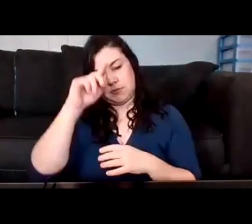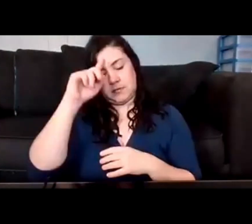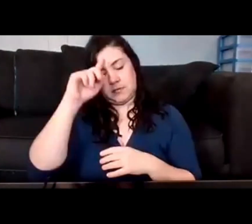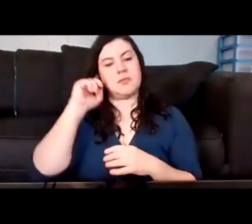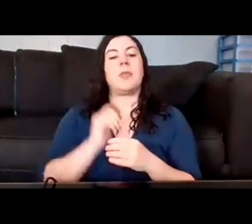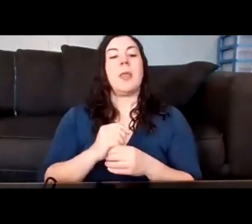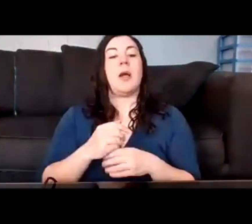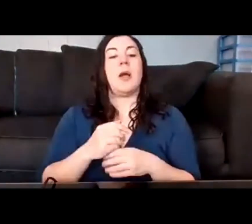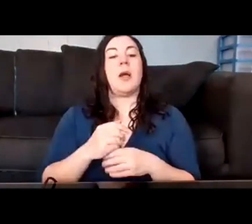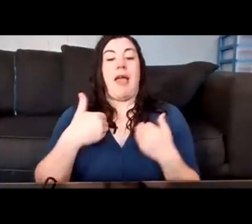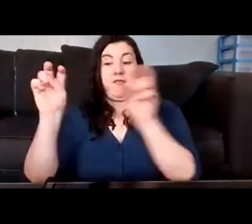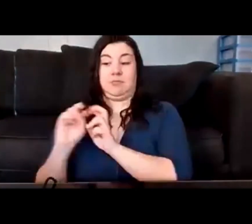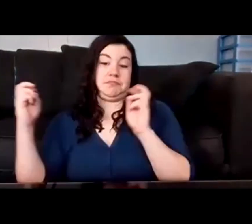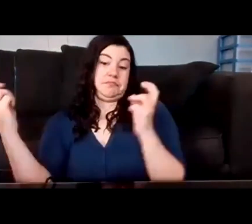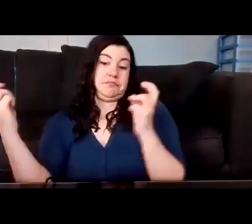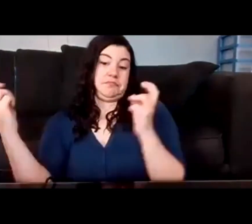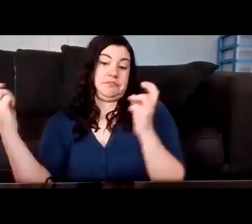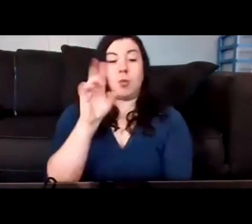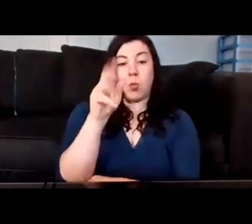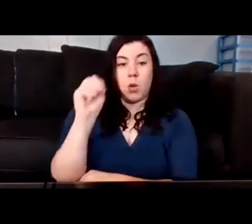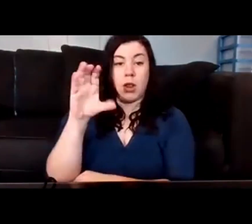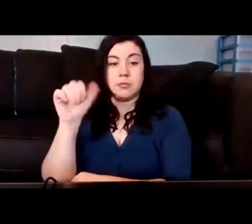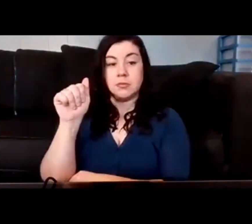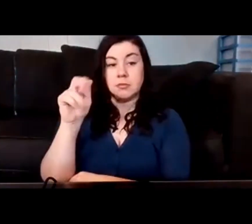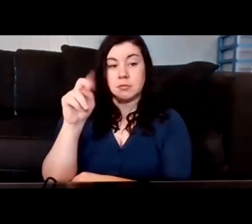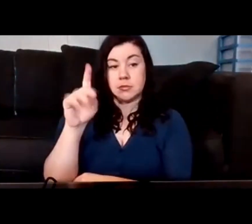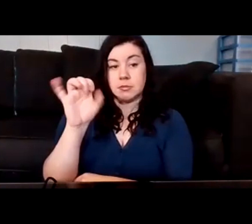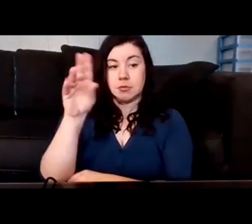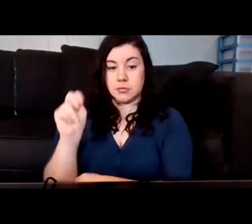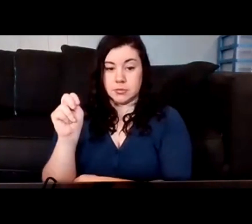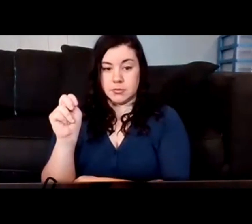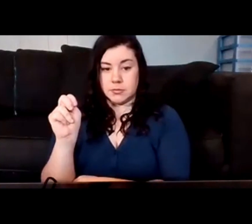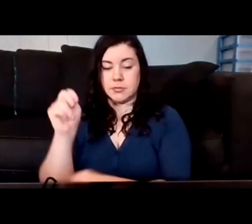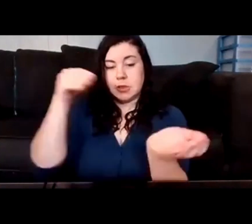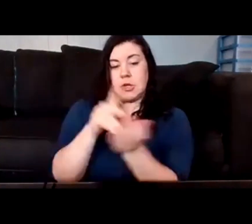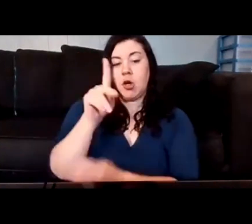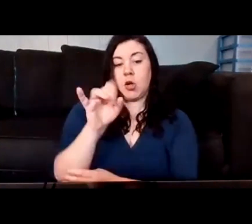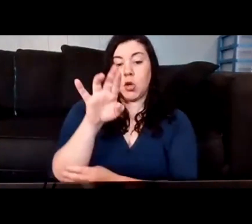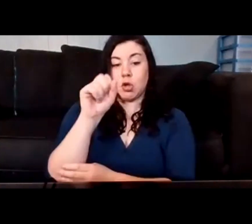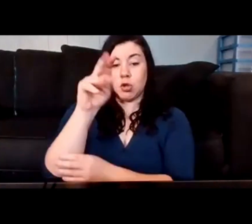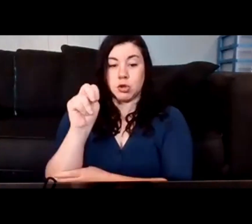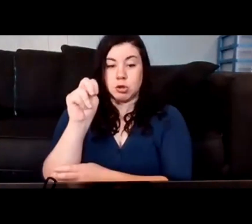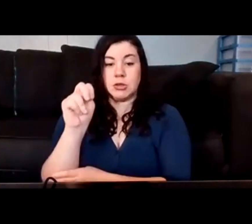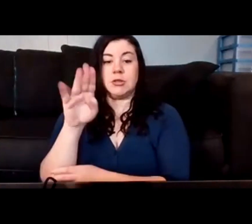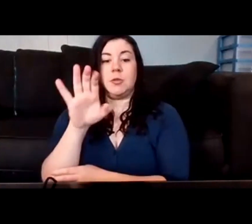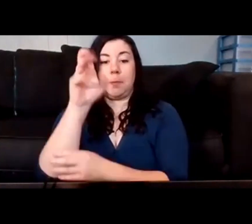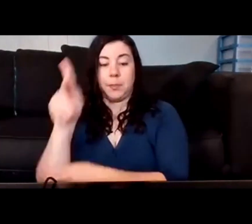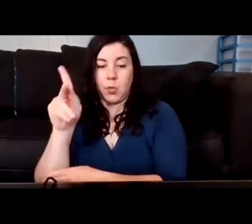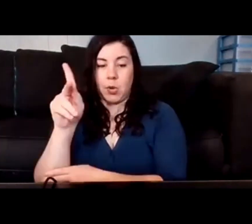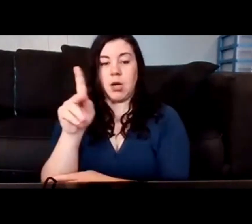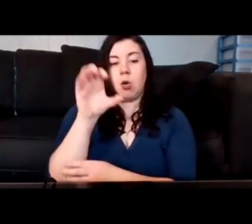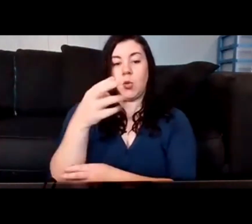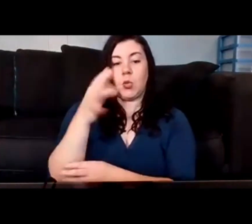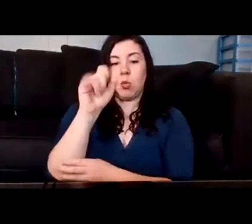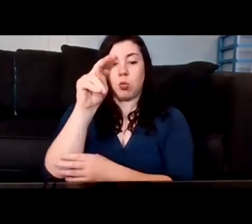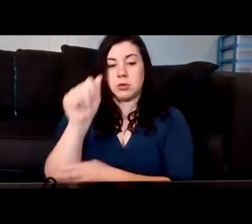C. Anderson, Alexandra Bell, Dr. Kirsten Buick, Dr. Christina Sharpe. Before I